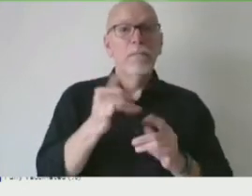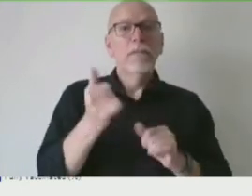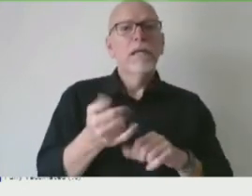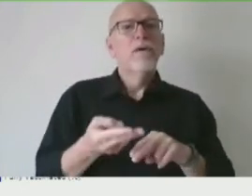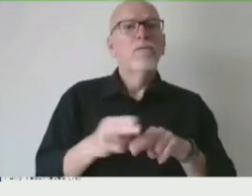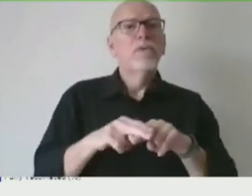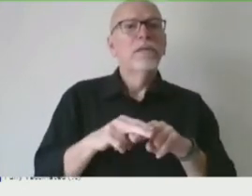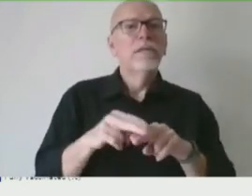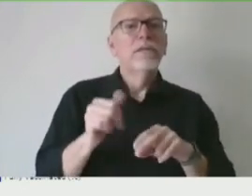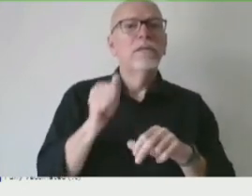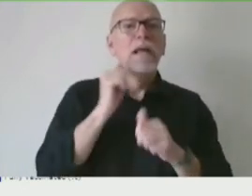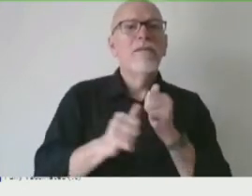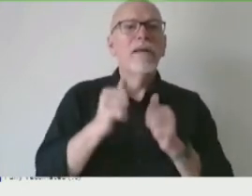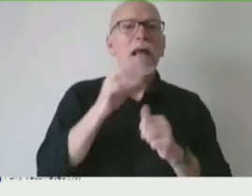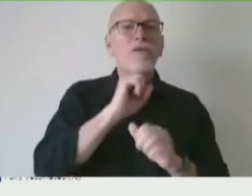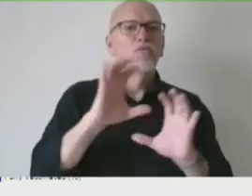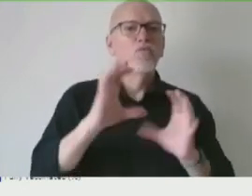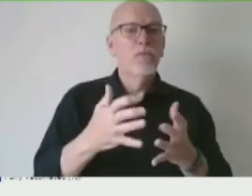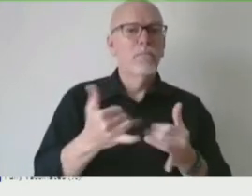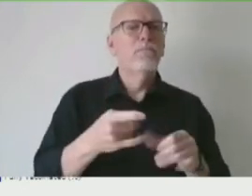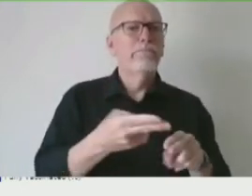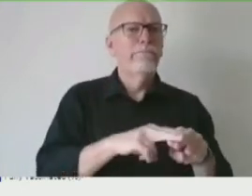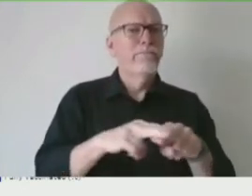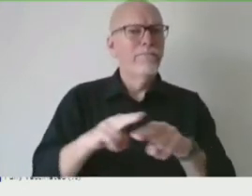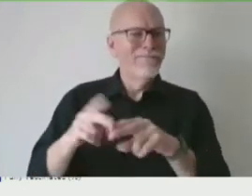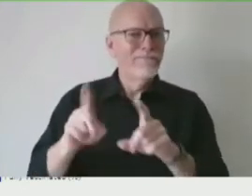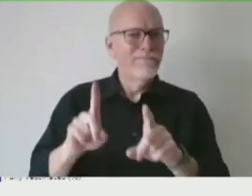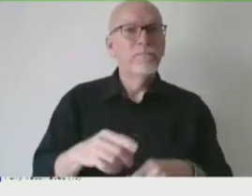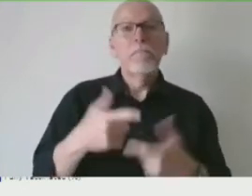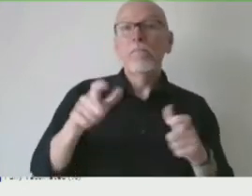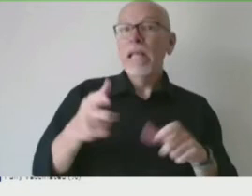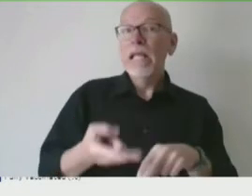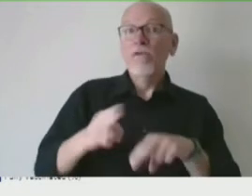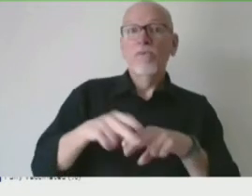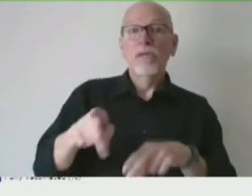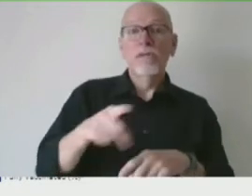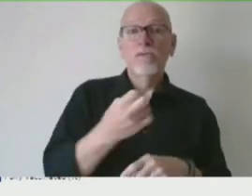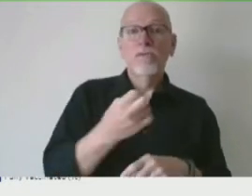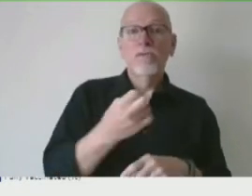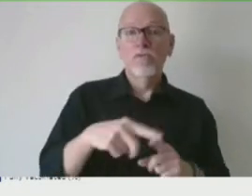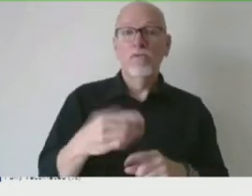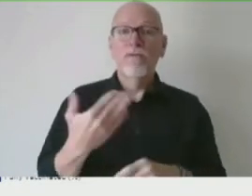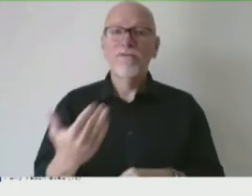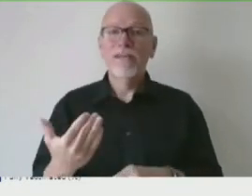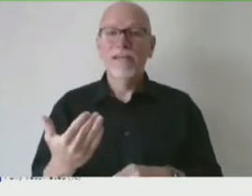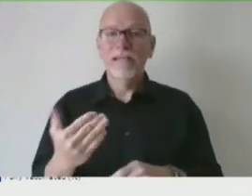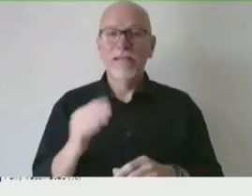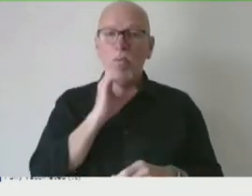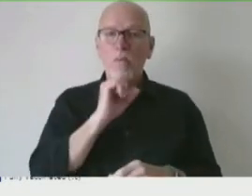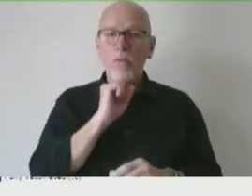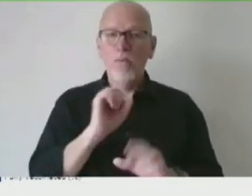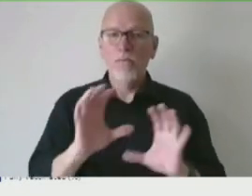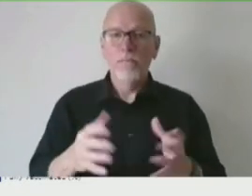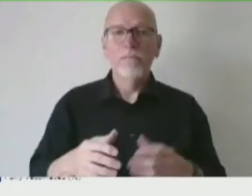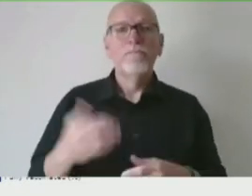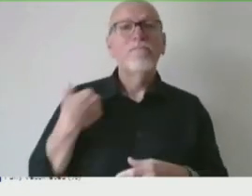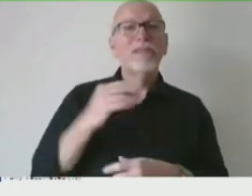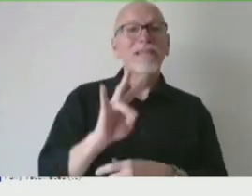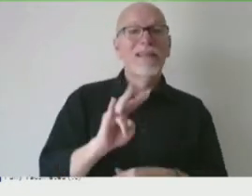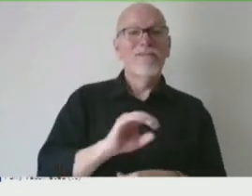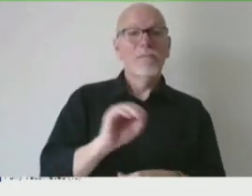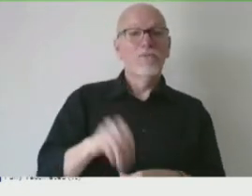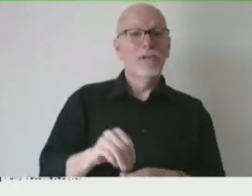among every age group. The biggest increase has been among our 12 to 15-year-old age group, which has gone from 17%